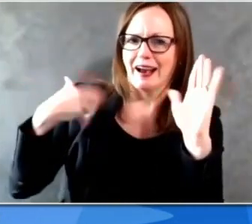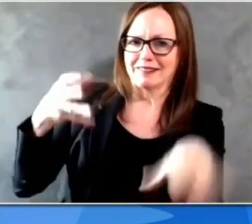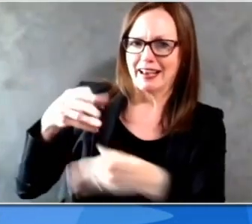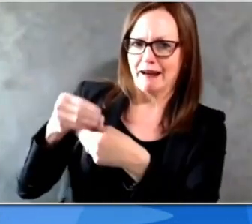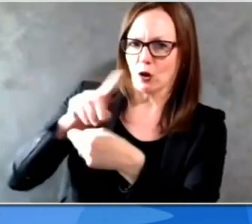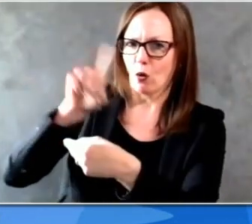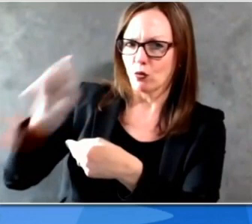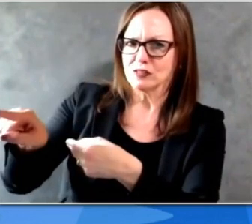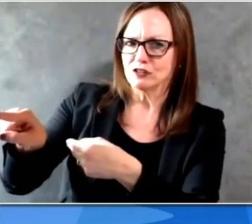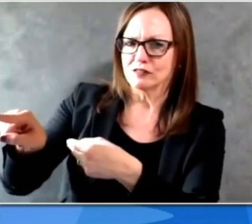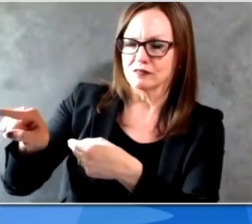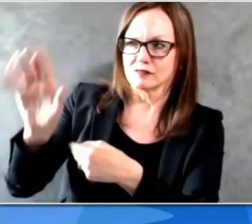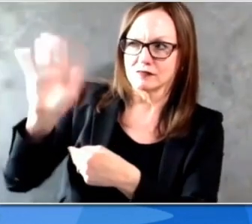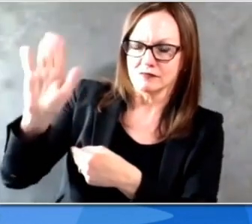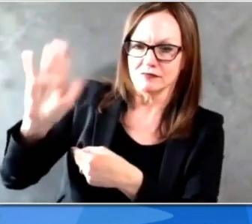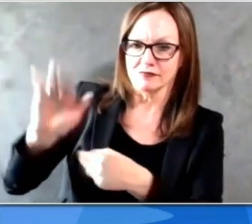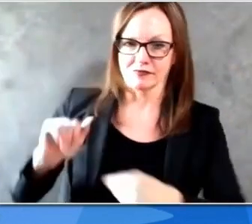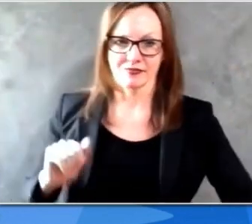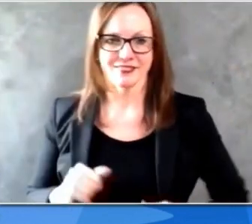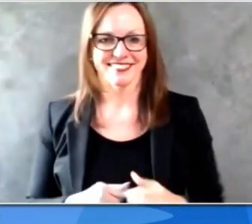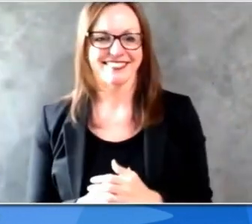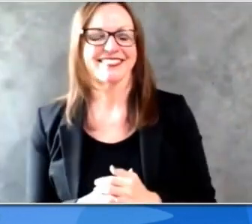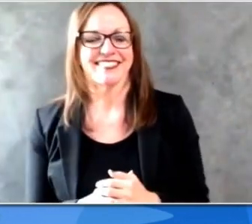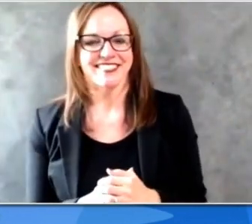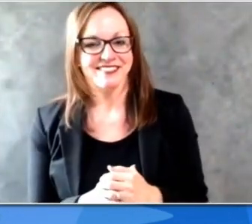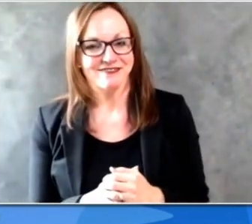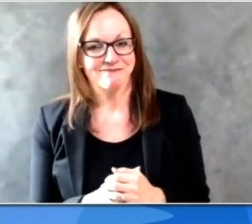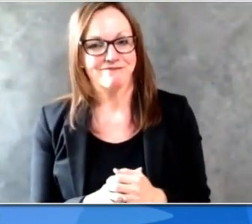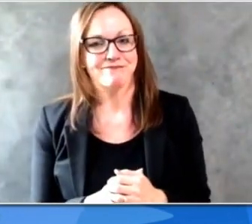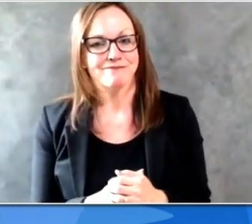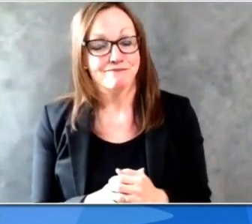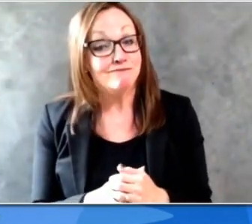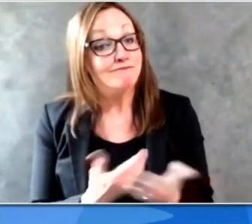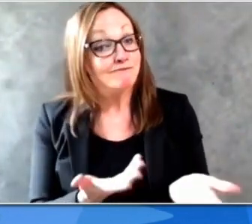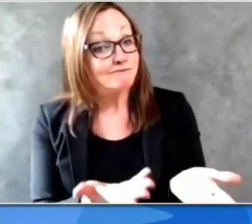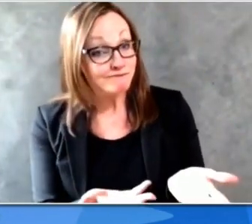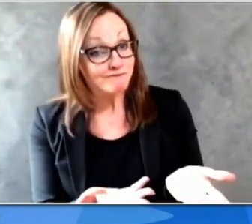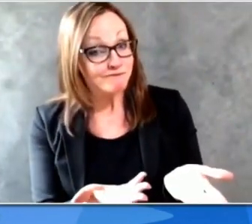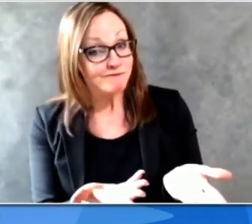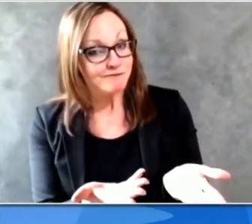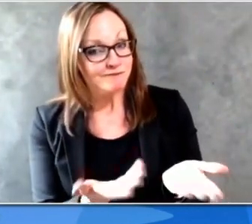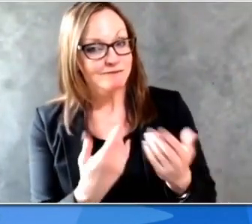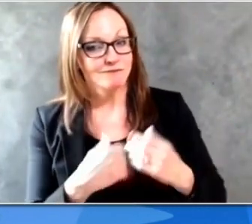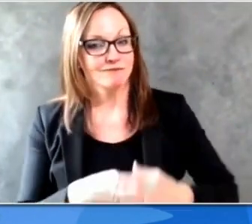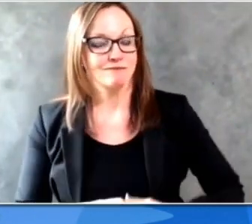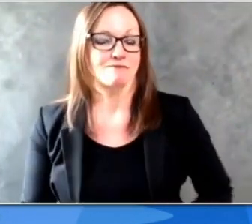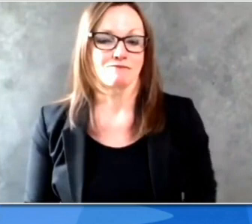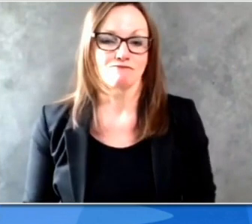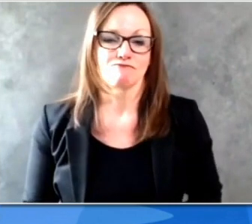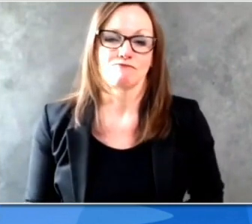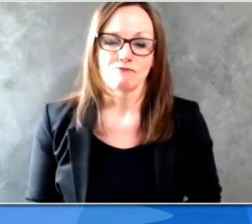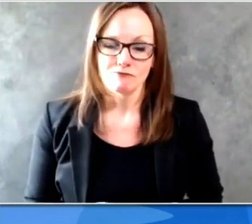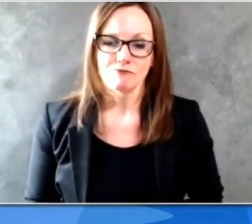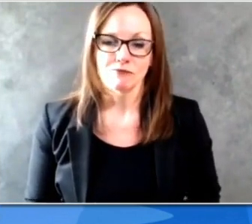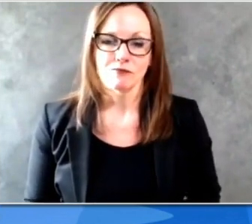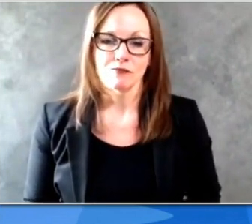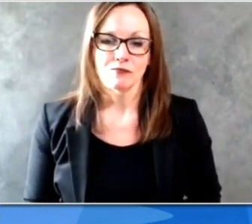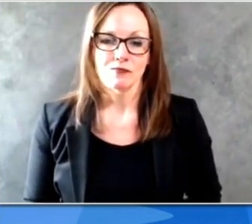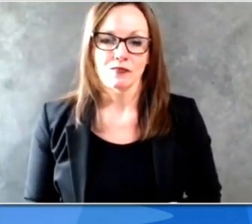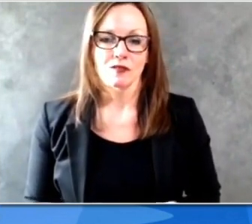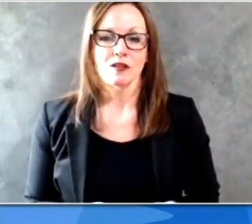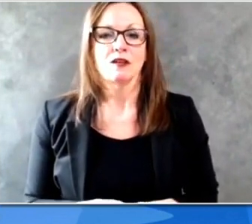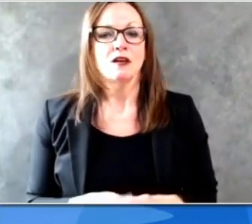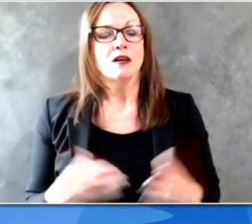it. How worried are you, with these numbers as we're seeing? And you said this is the largest single